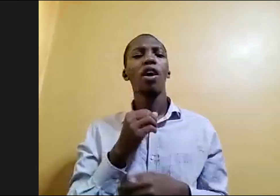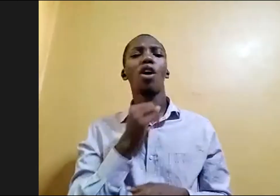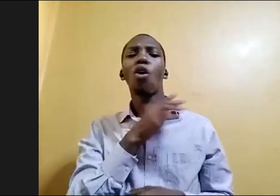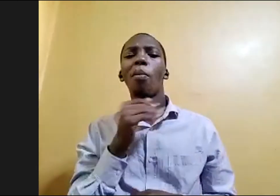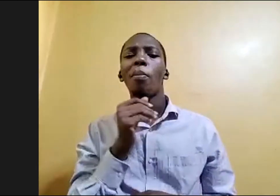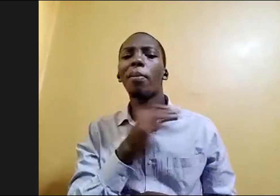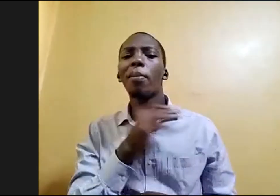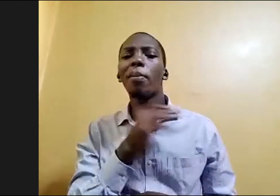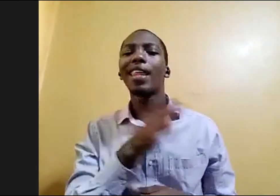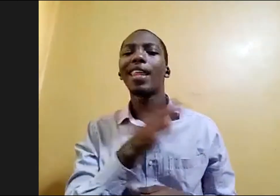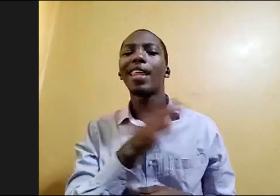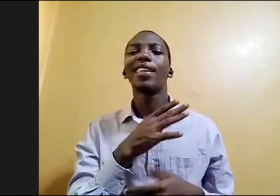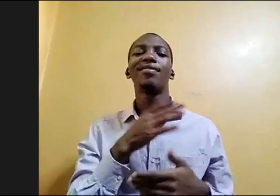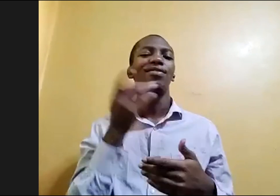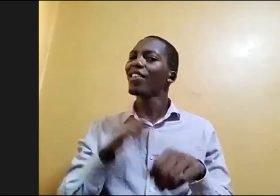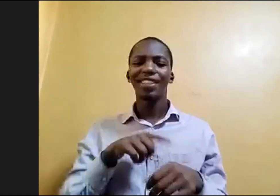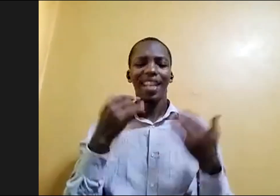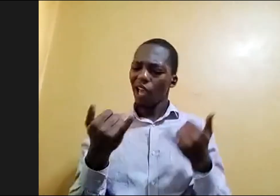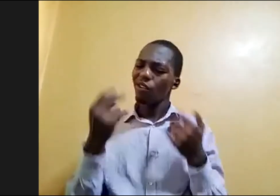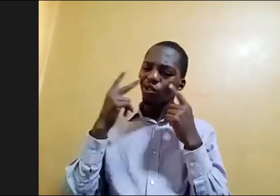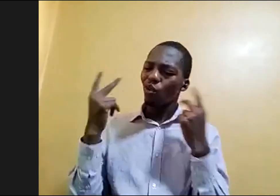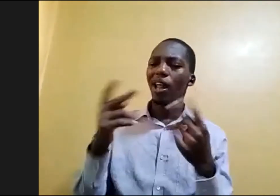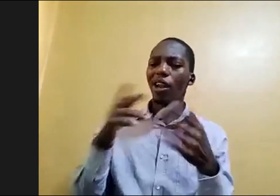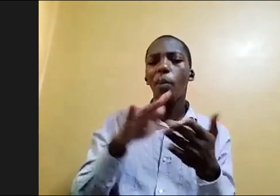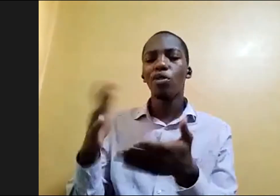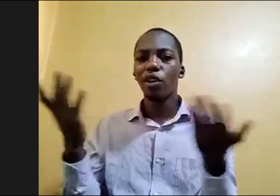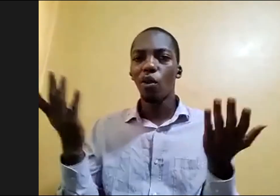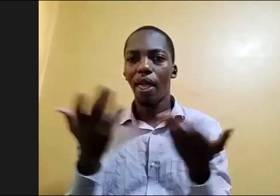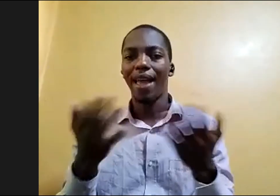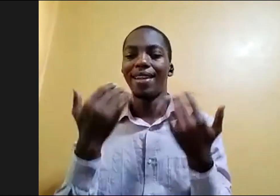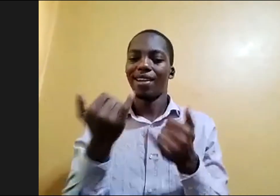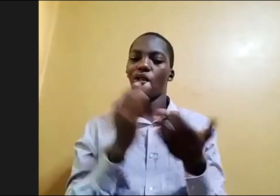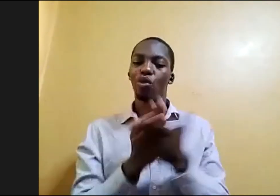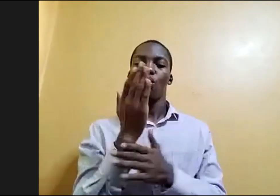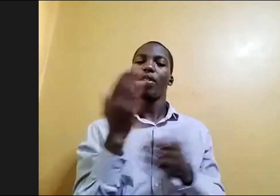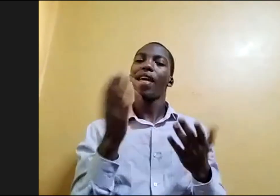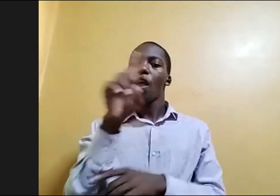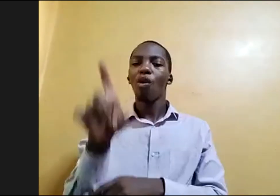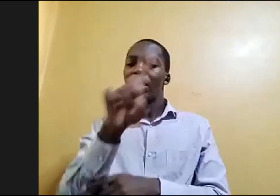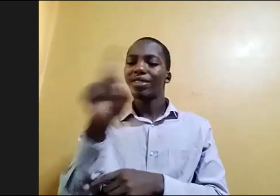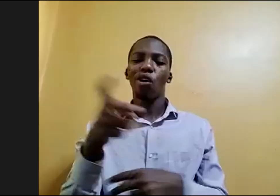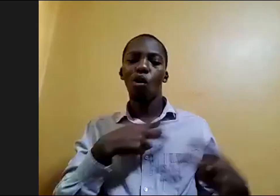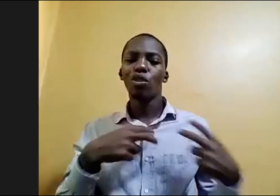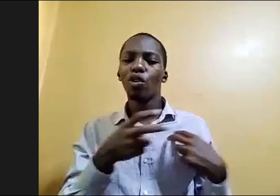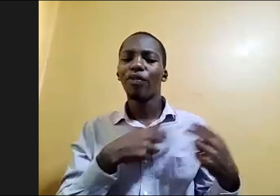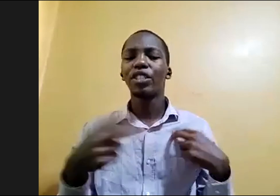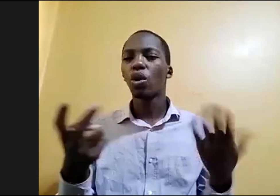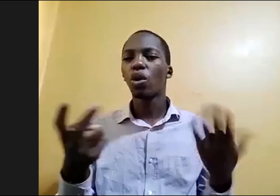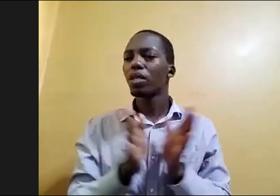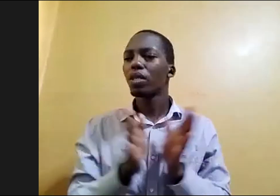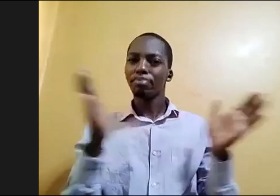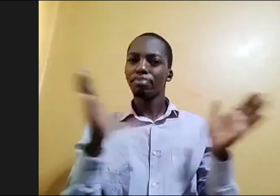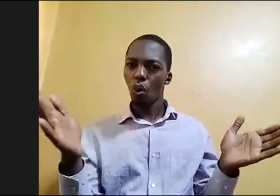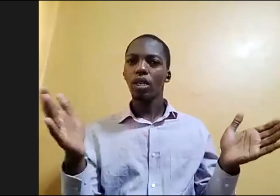we have to see where are the opportunities. Going to the questions, the consultation was broad. We